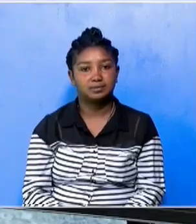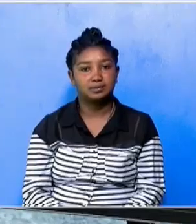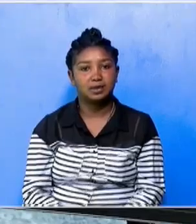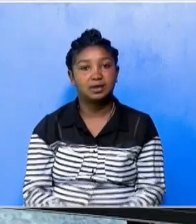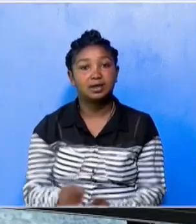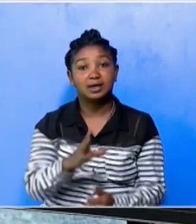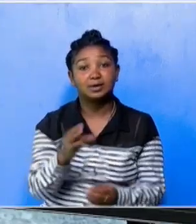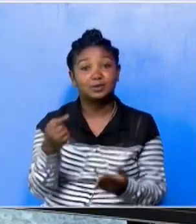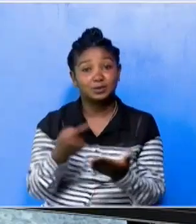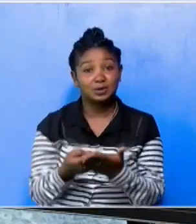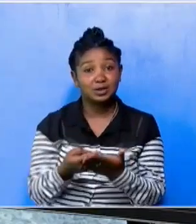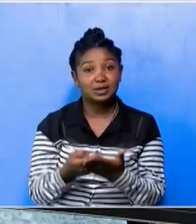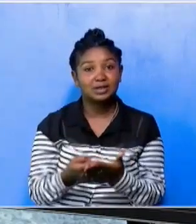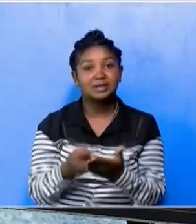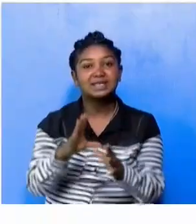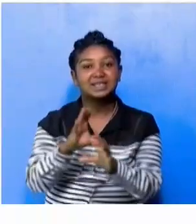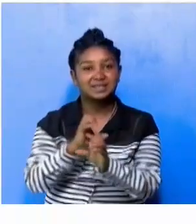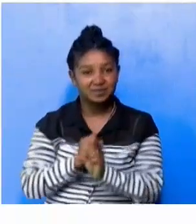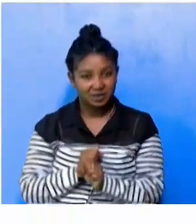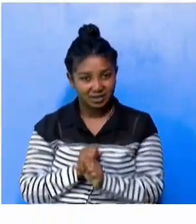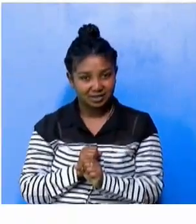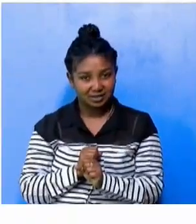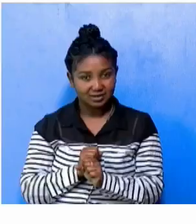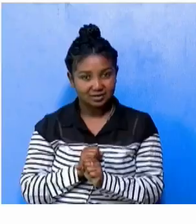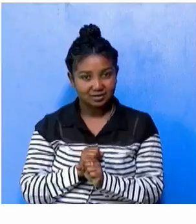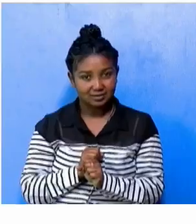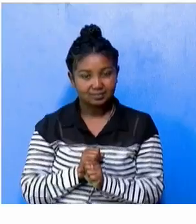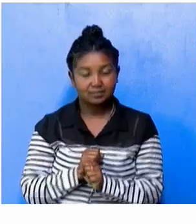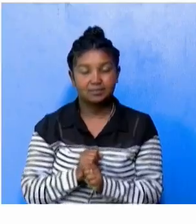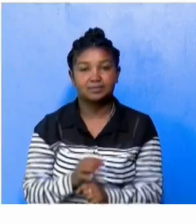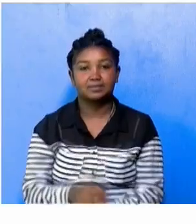And also here, the receiver.